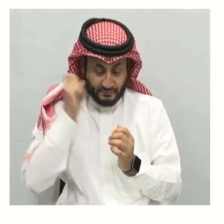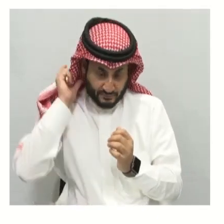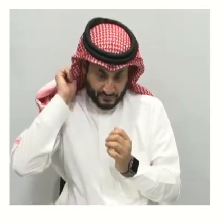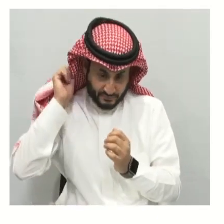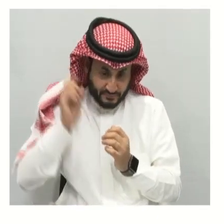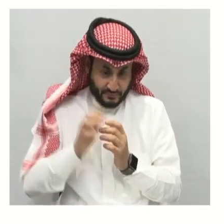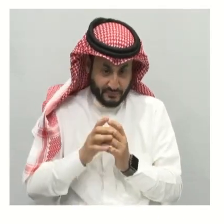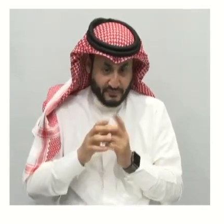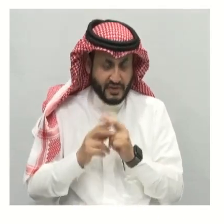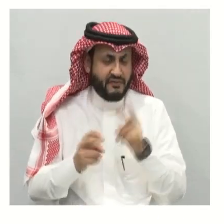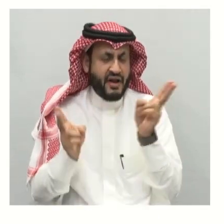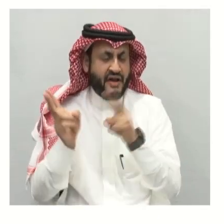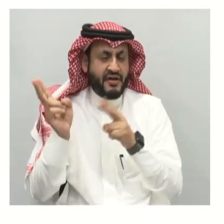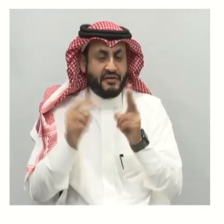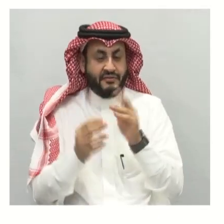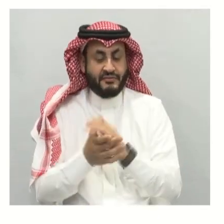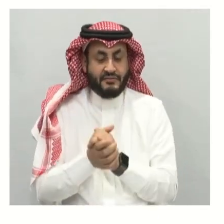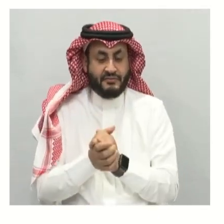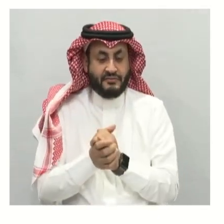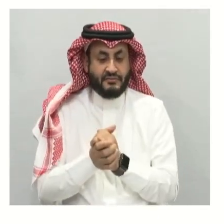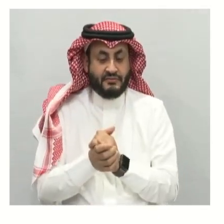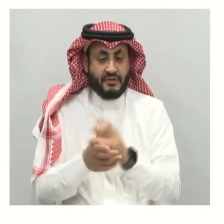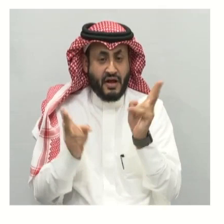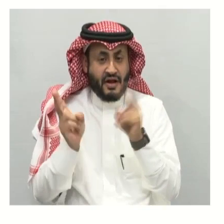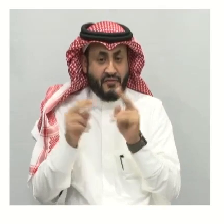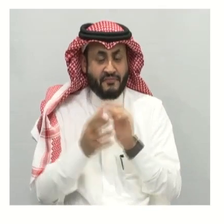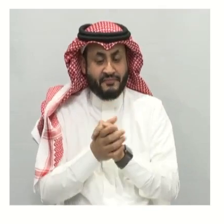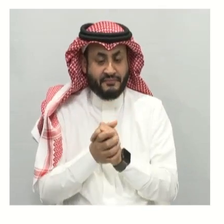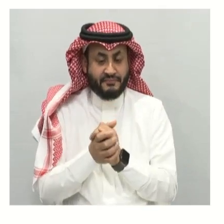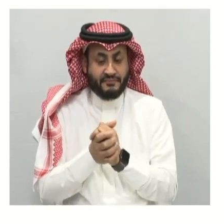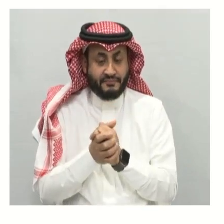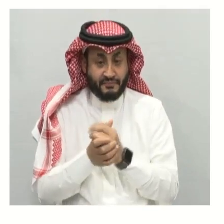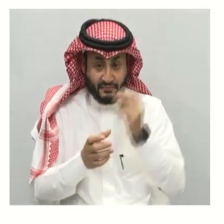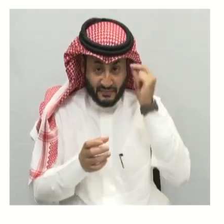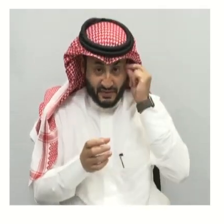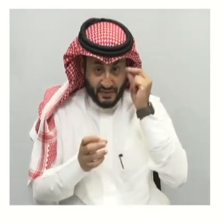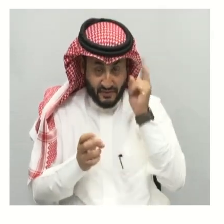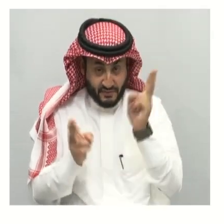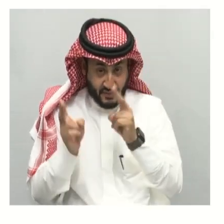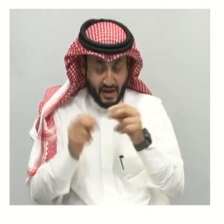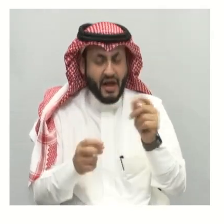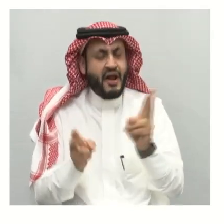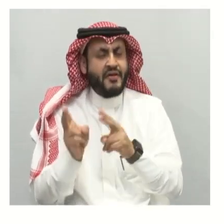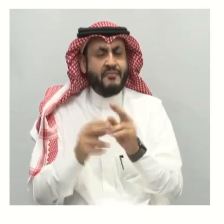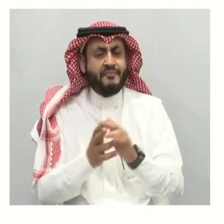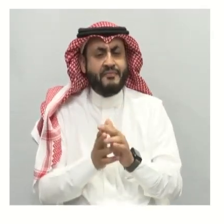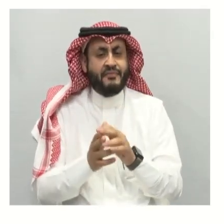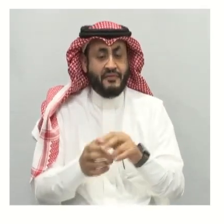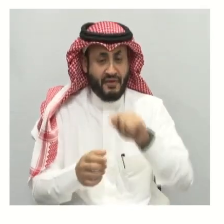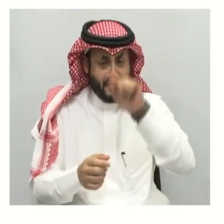out the what do you like talk? Remember, you need to have someone to talk to. You ask a